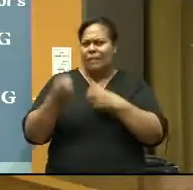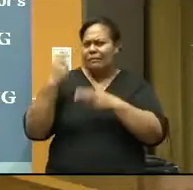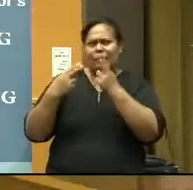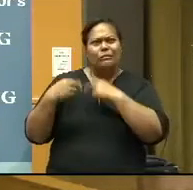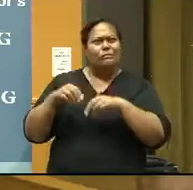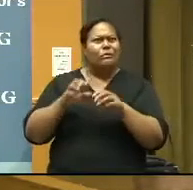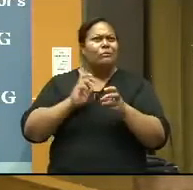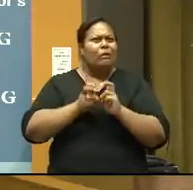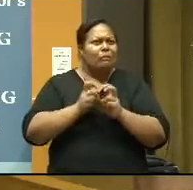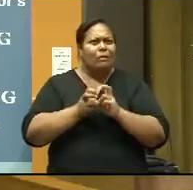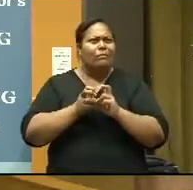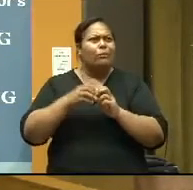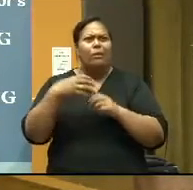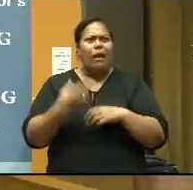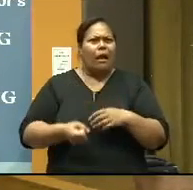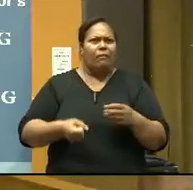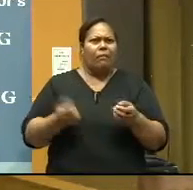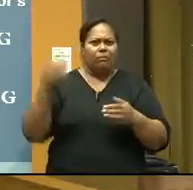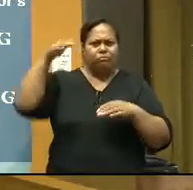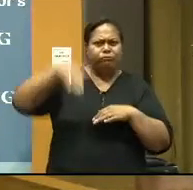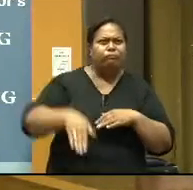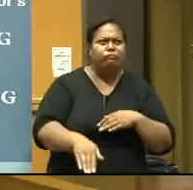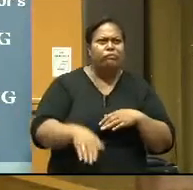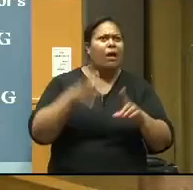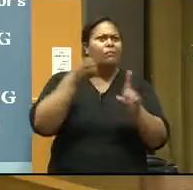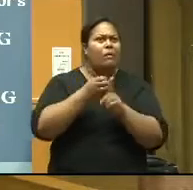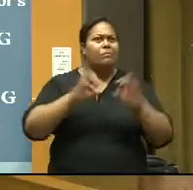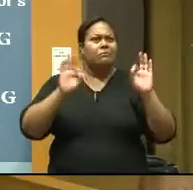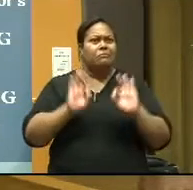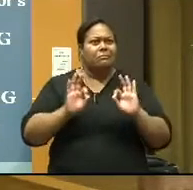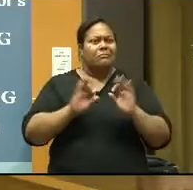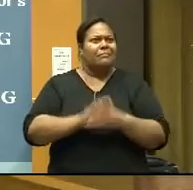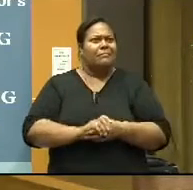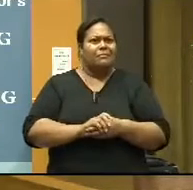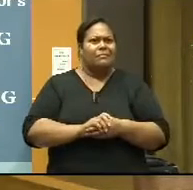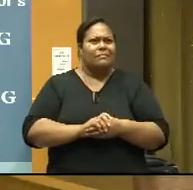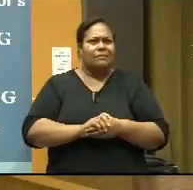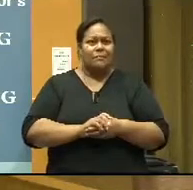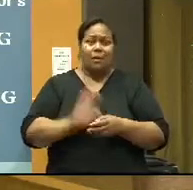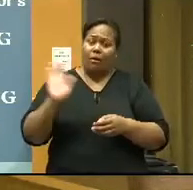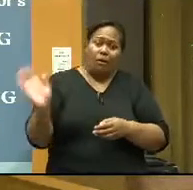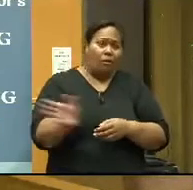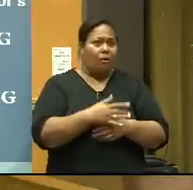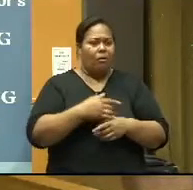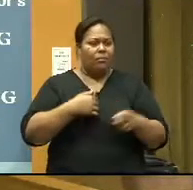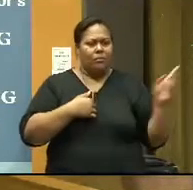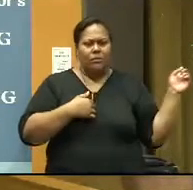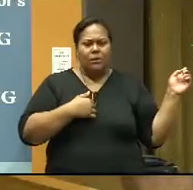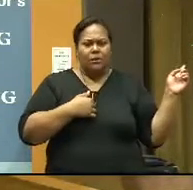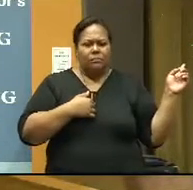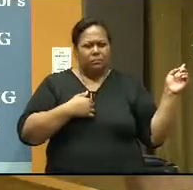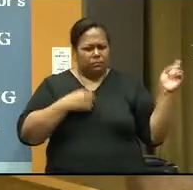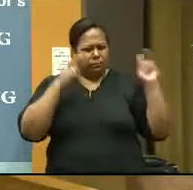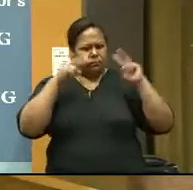had scandals, we had declining enrollment. Despite all of those, I realized